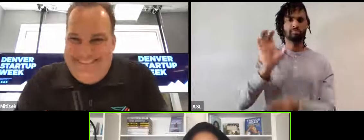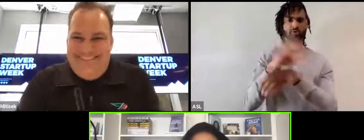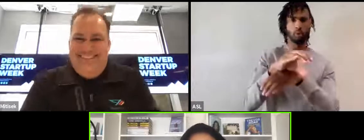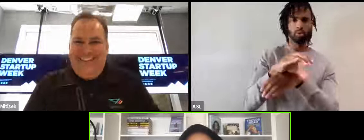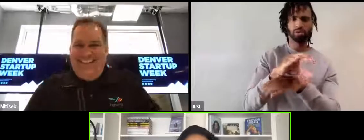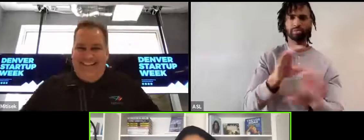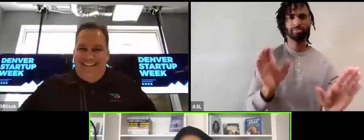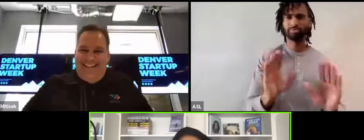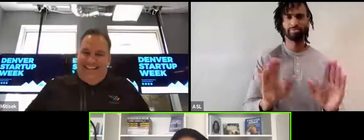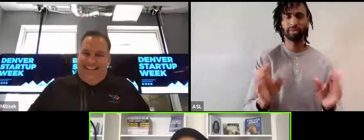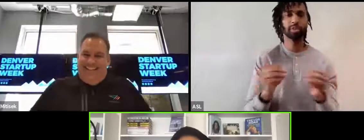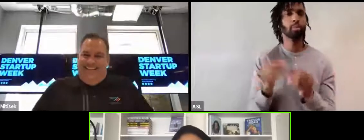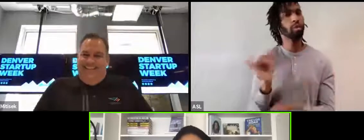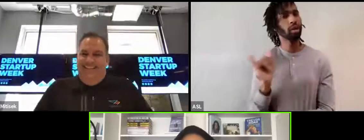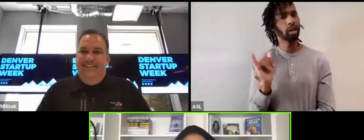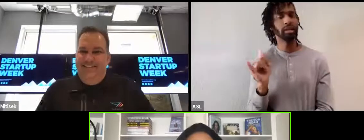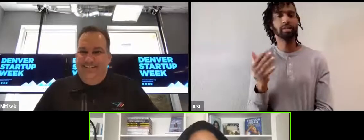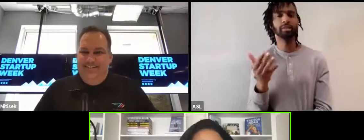like, no, let's just,